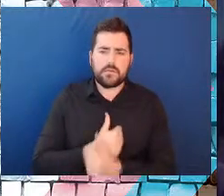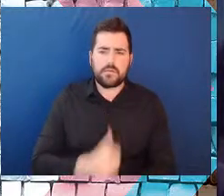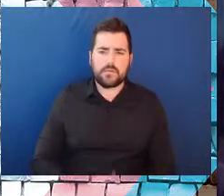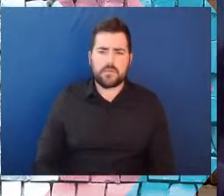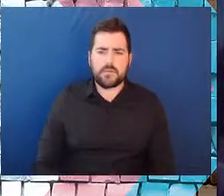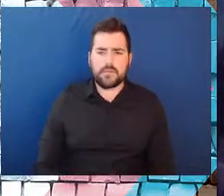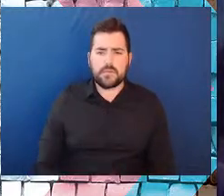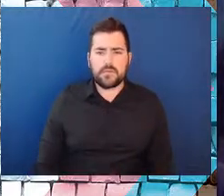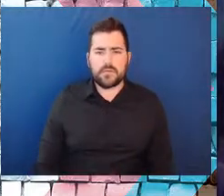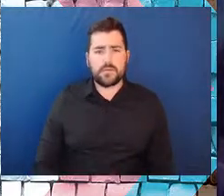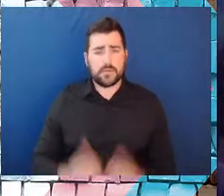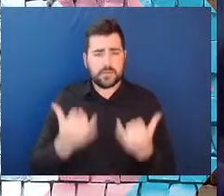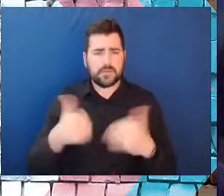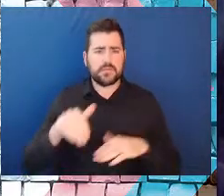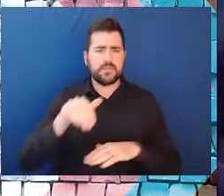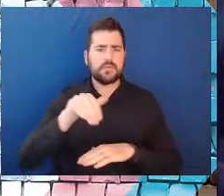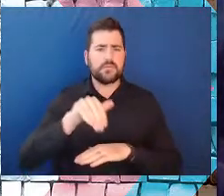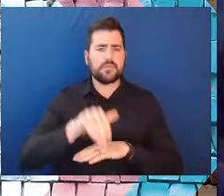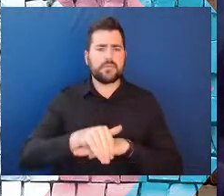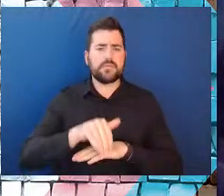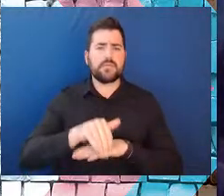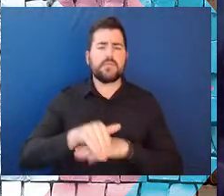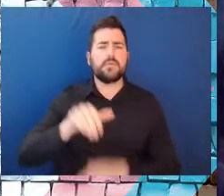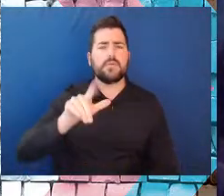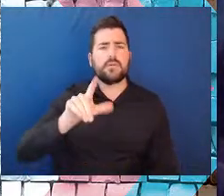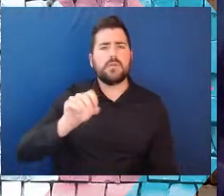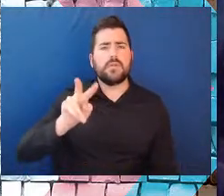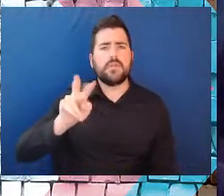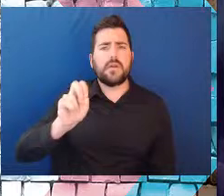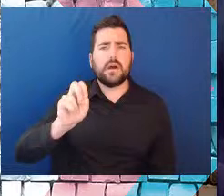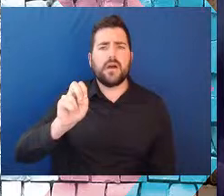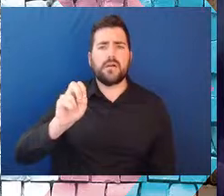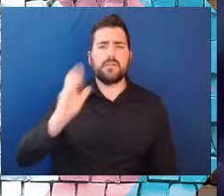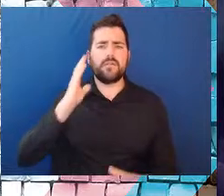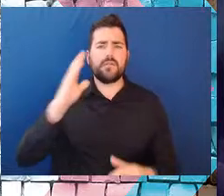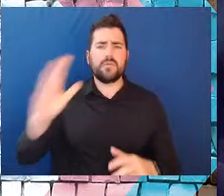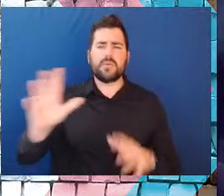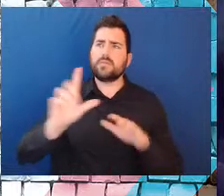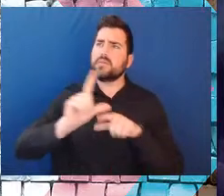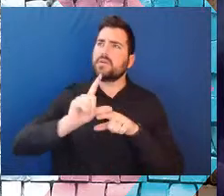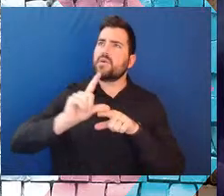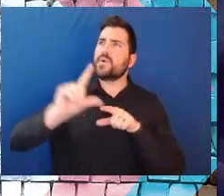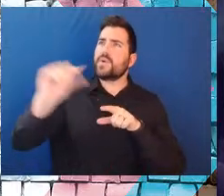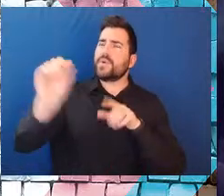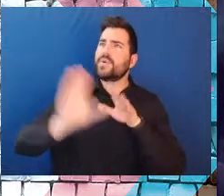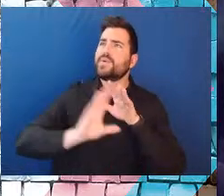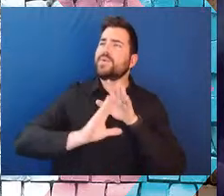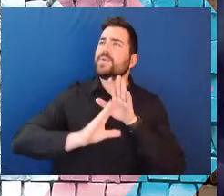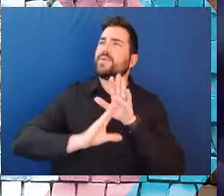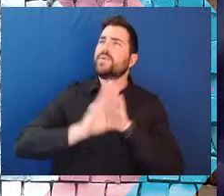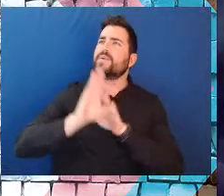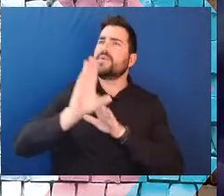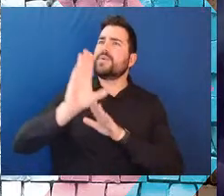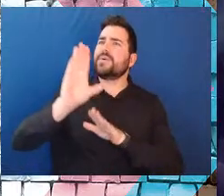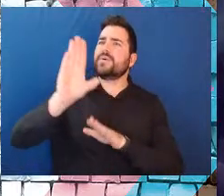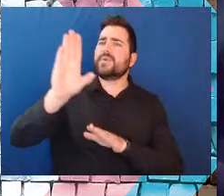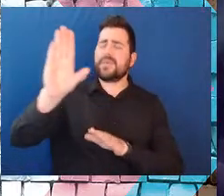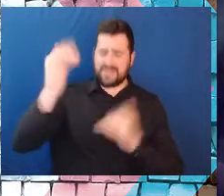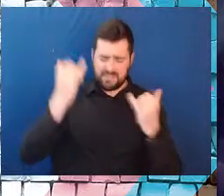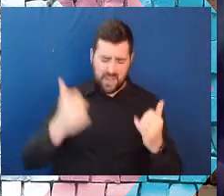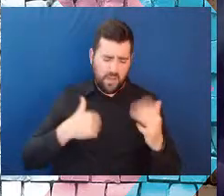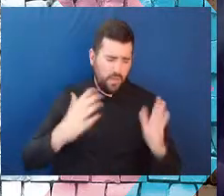love? Black and love, taking off and moving on.